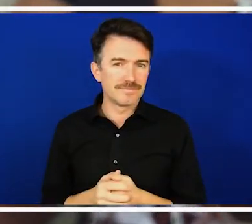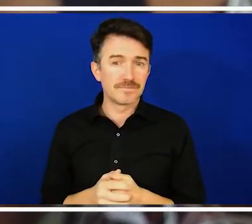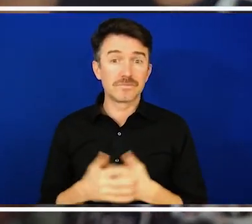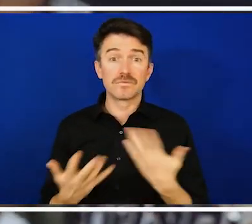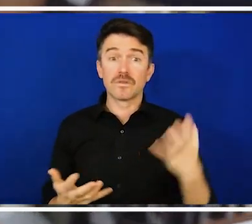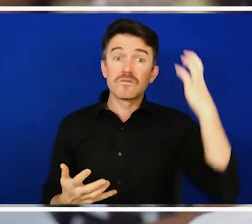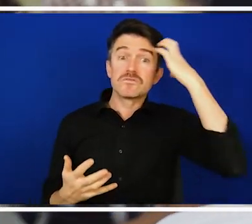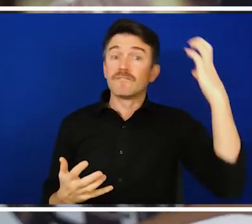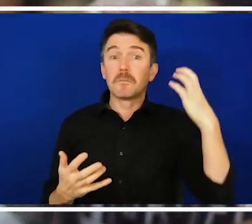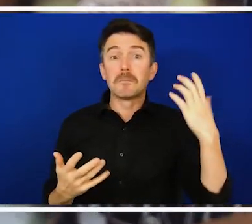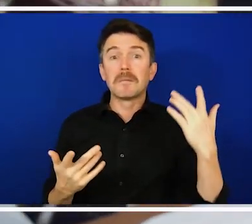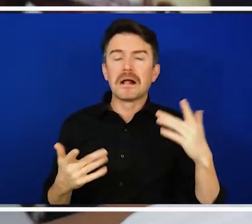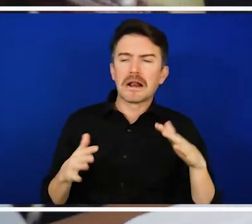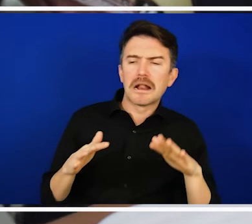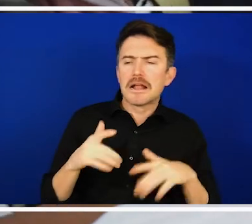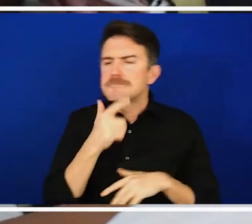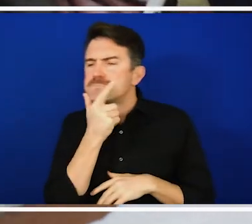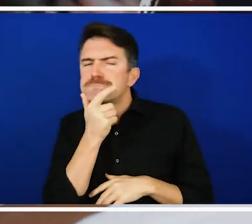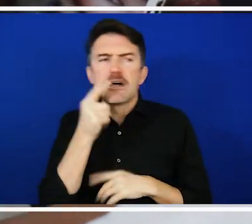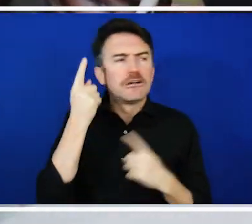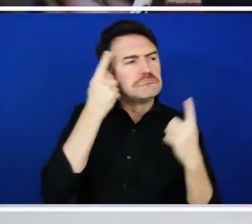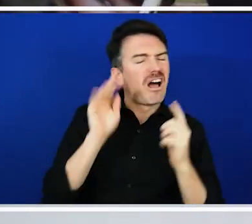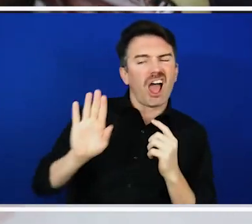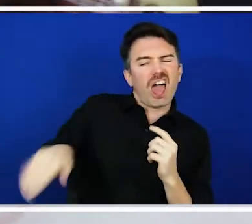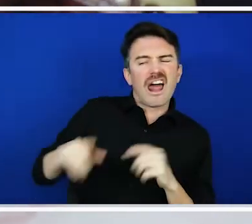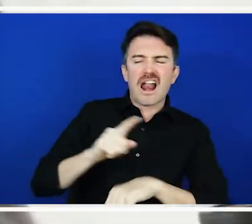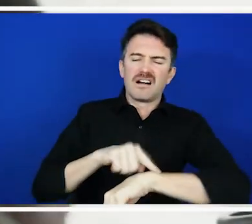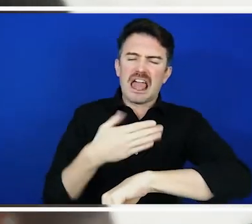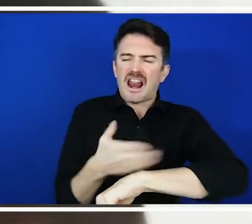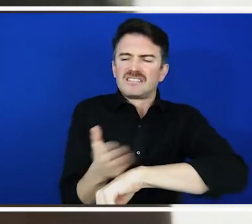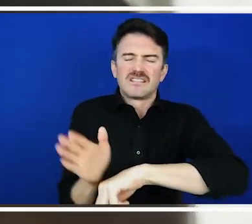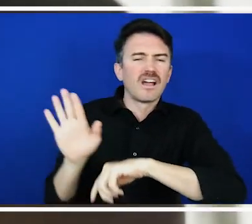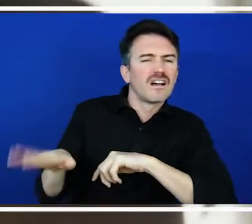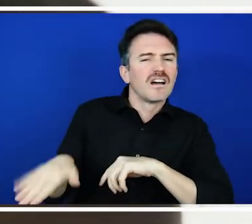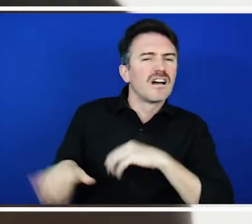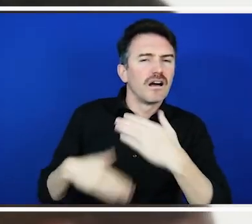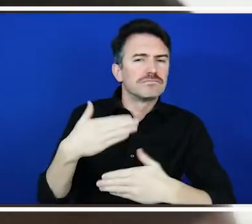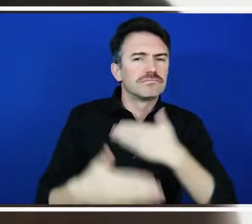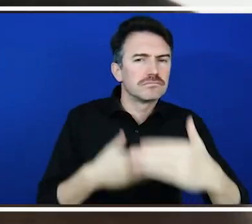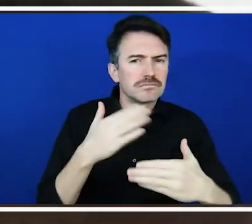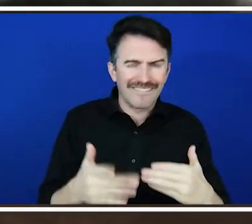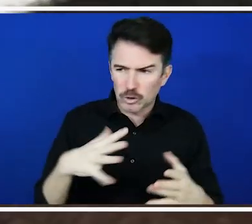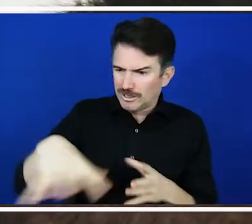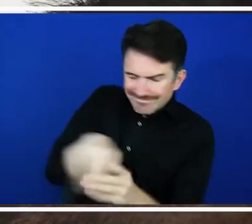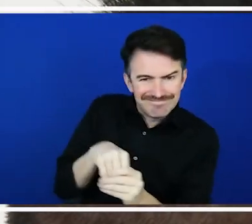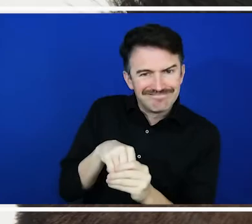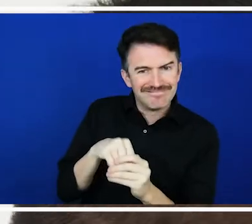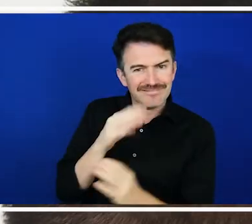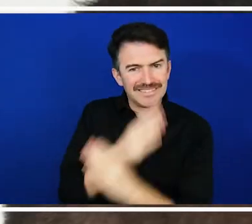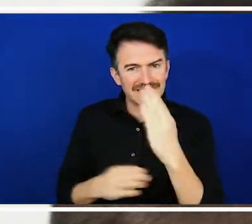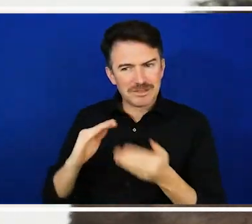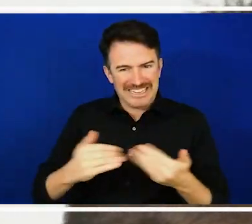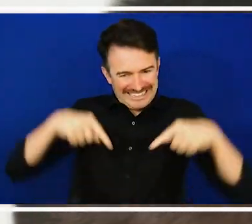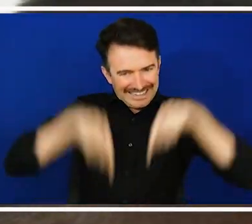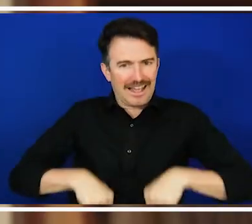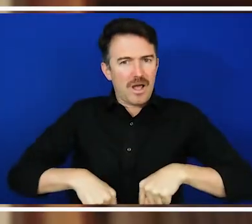If governments do not wait and reach out to organization of persons with disabilities, we can also be part of the